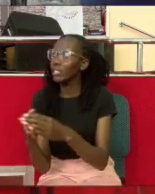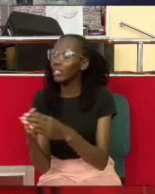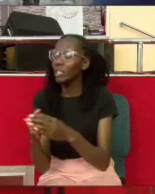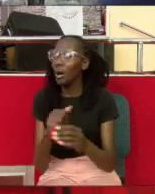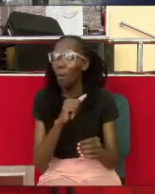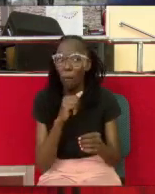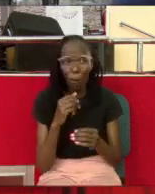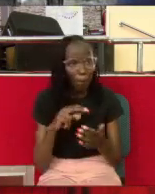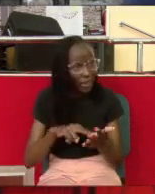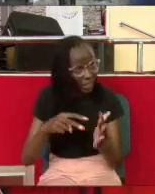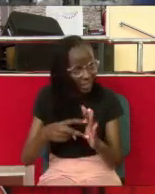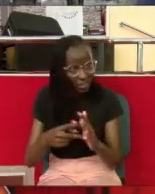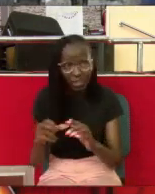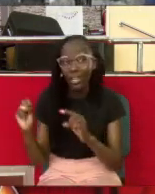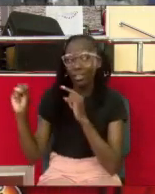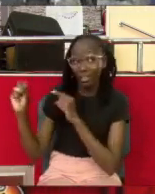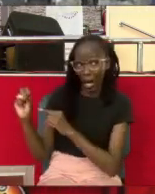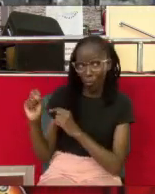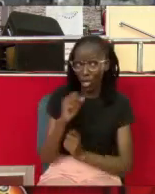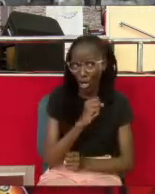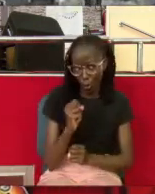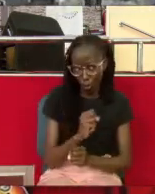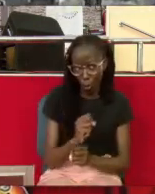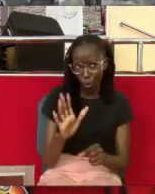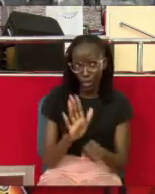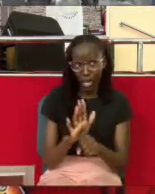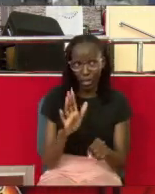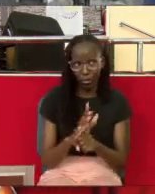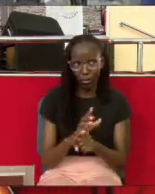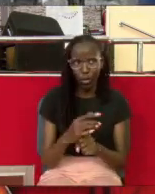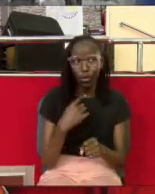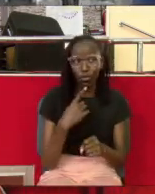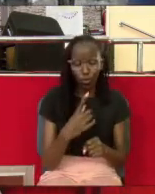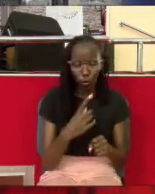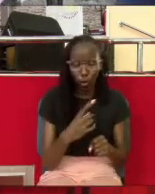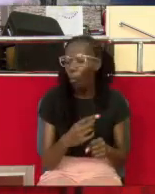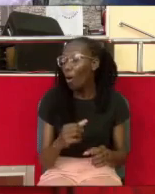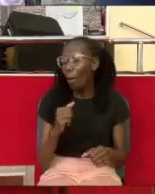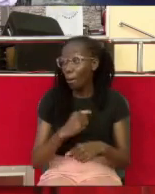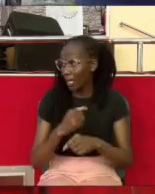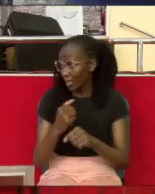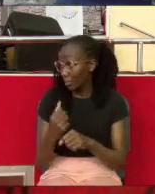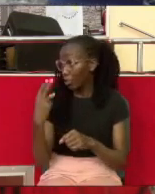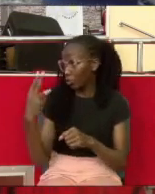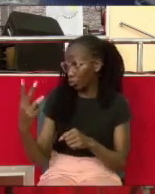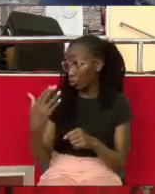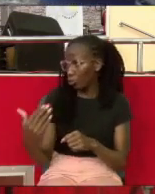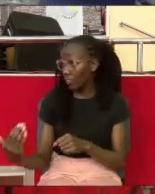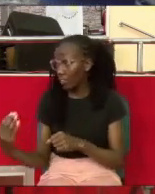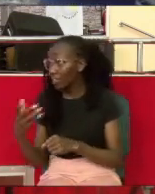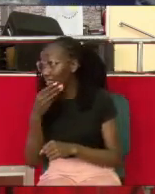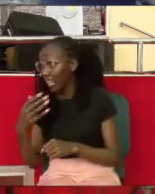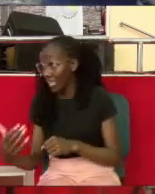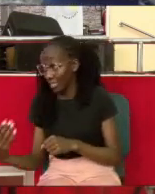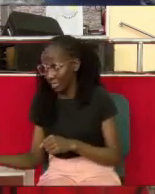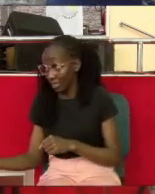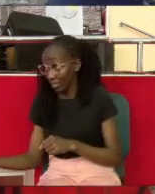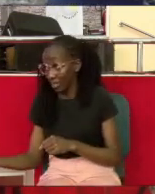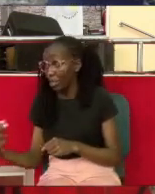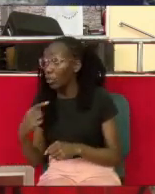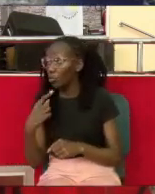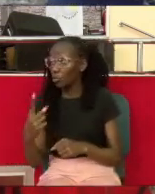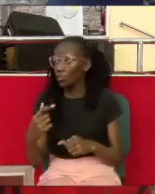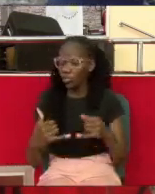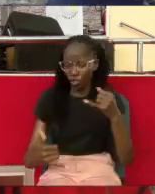old. And so he appointed his two sons to be judges over the people of